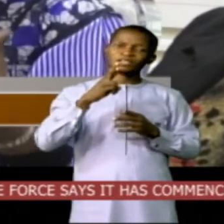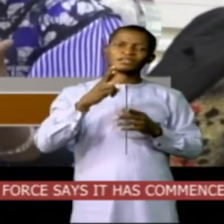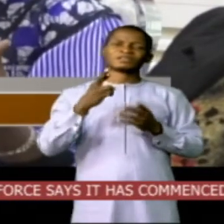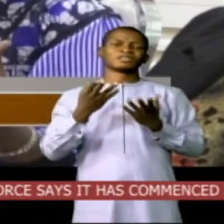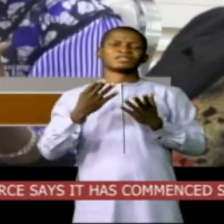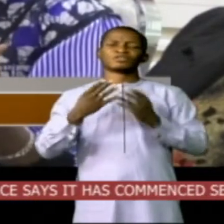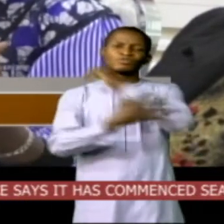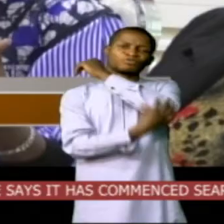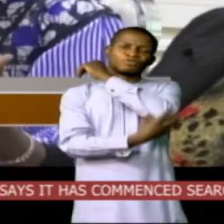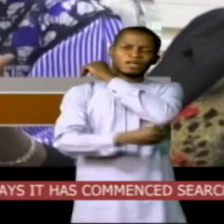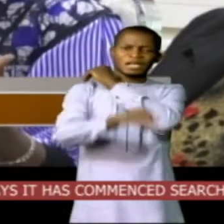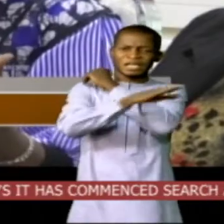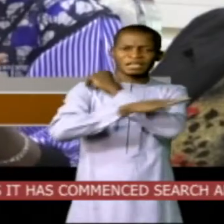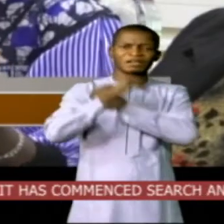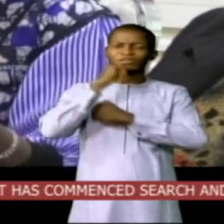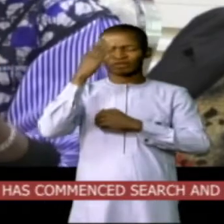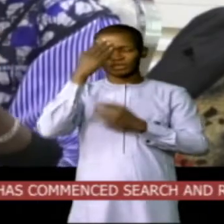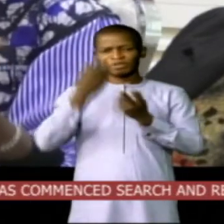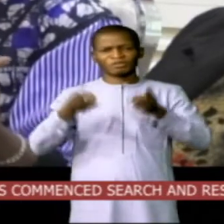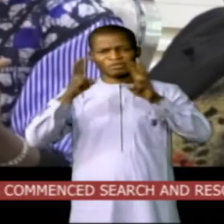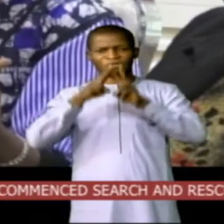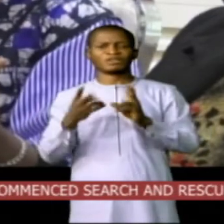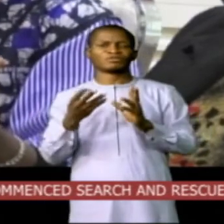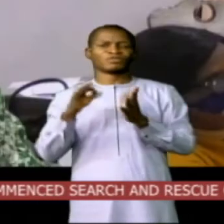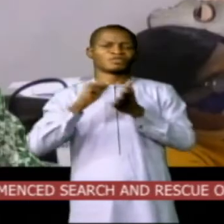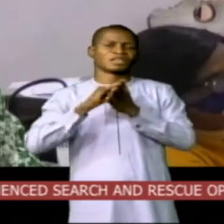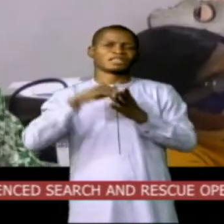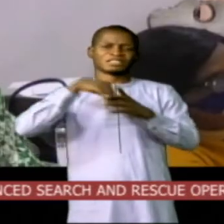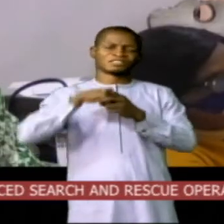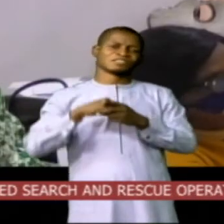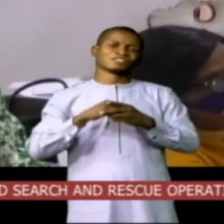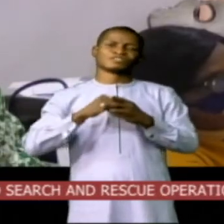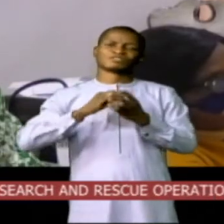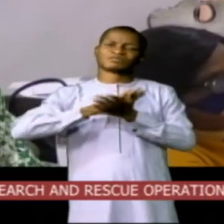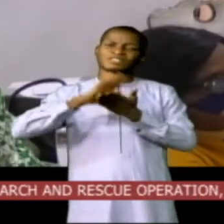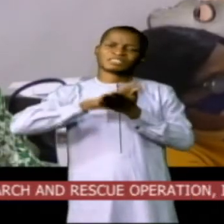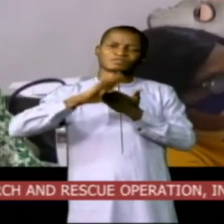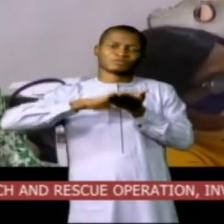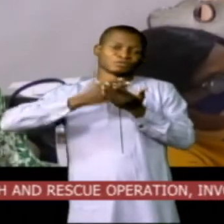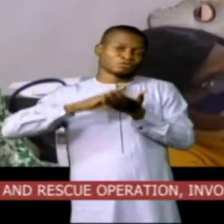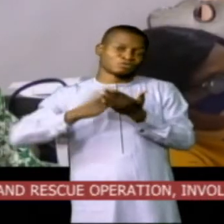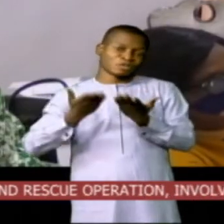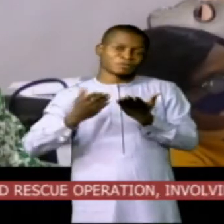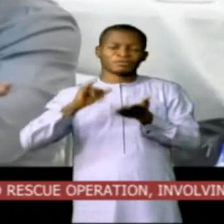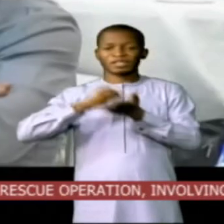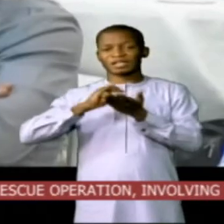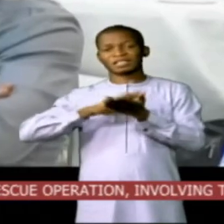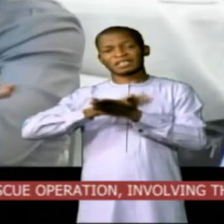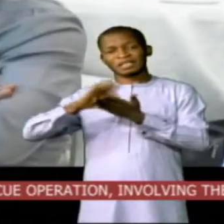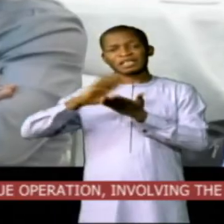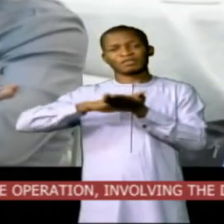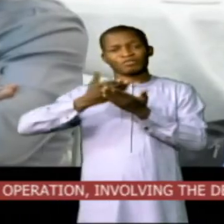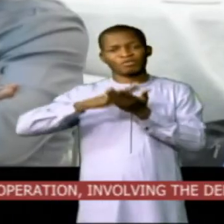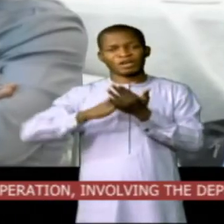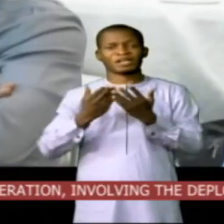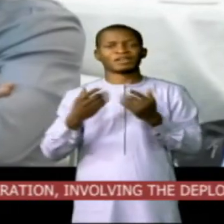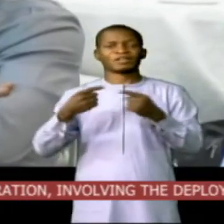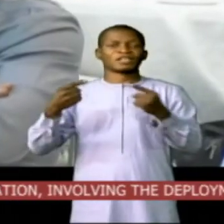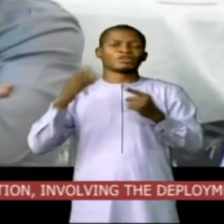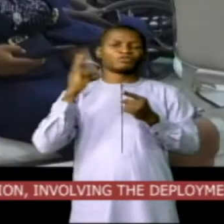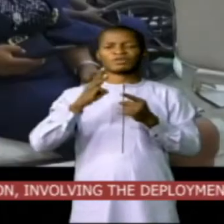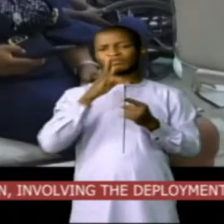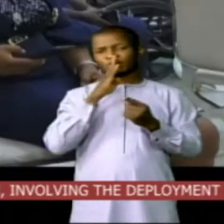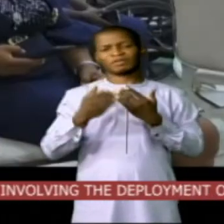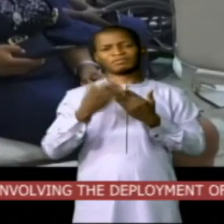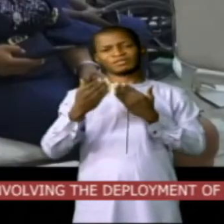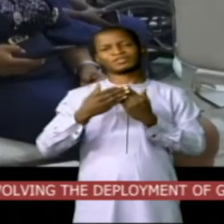know the value proposition that comes with clean cooking. They advocate the provision of cleaner alternatives that will be available and affordable for the